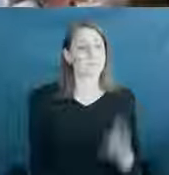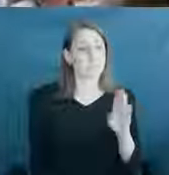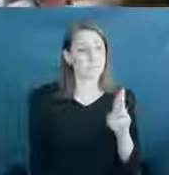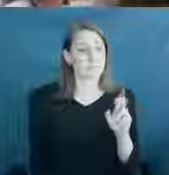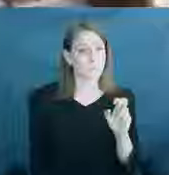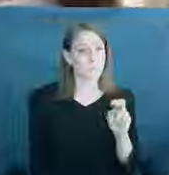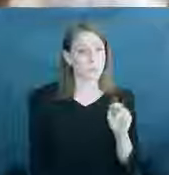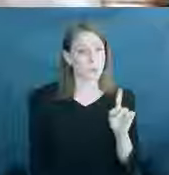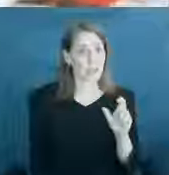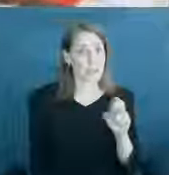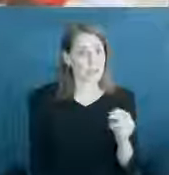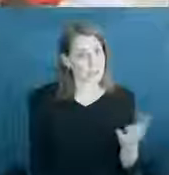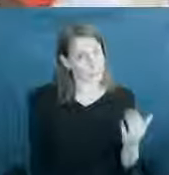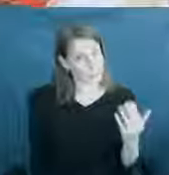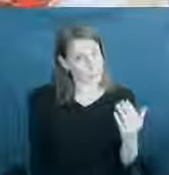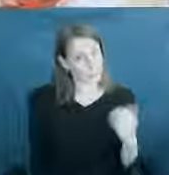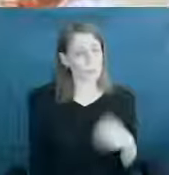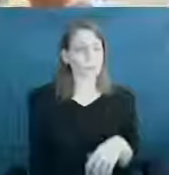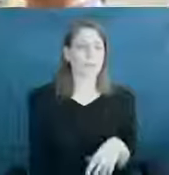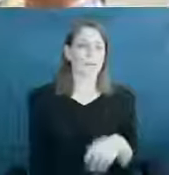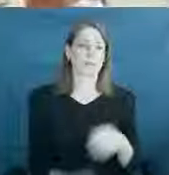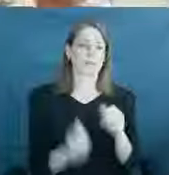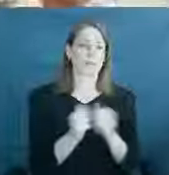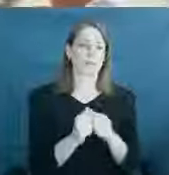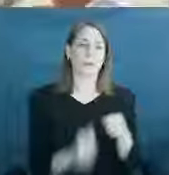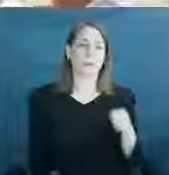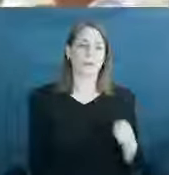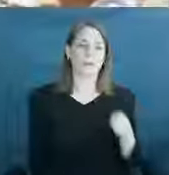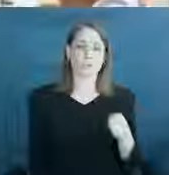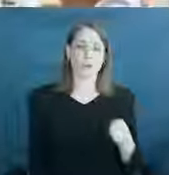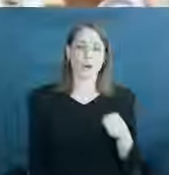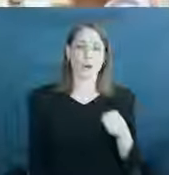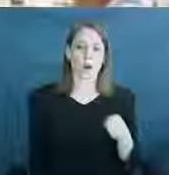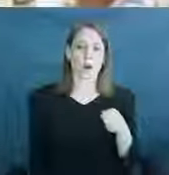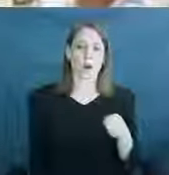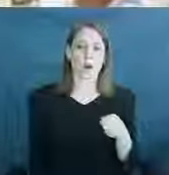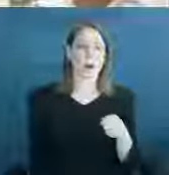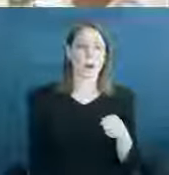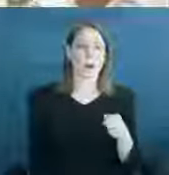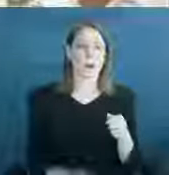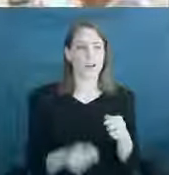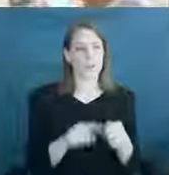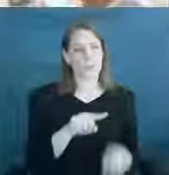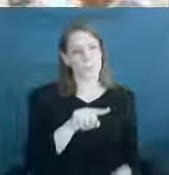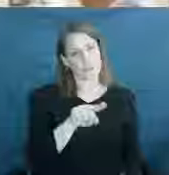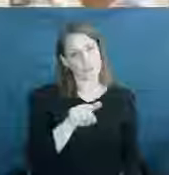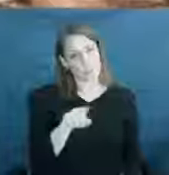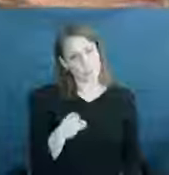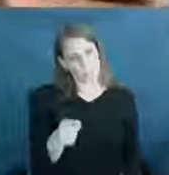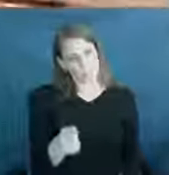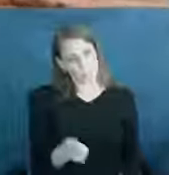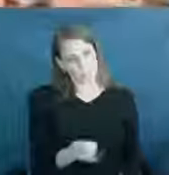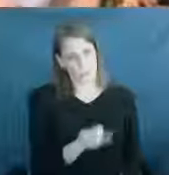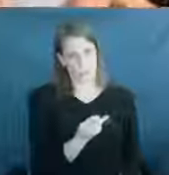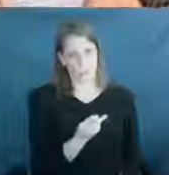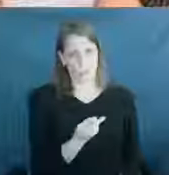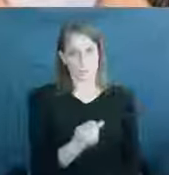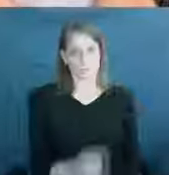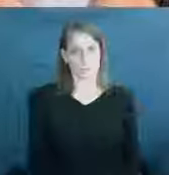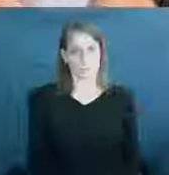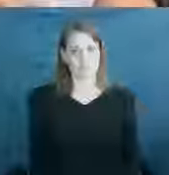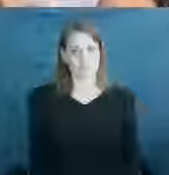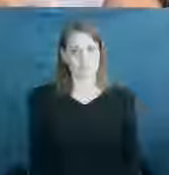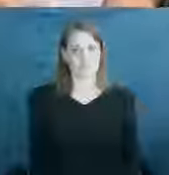C2. Right. I want you to get the saw. Brandon, come and watch. Okay, with the saw,